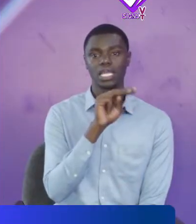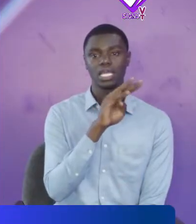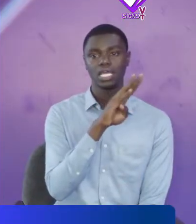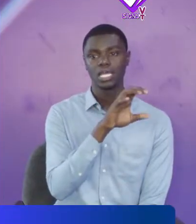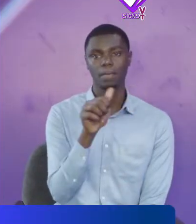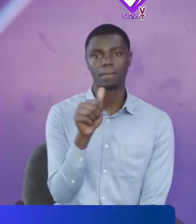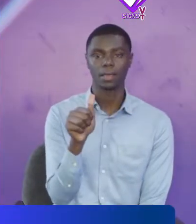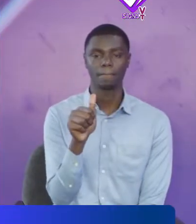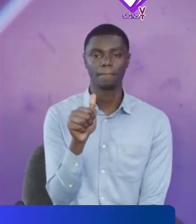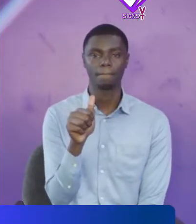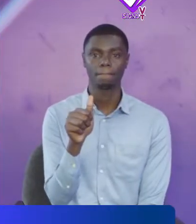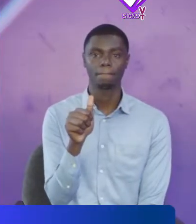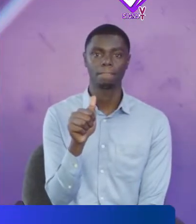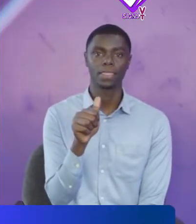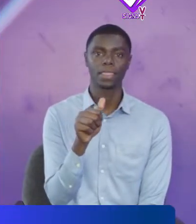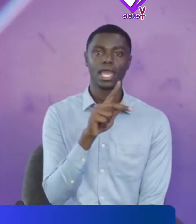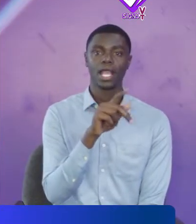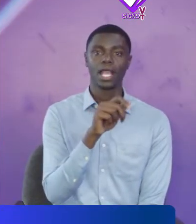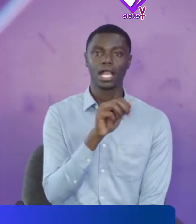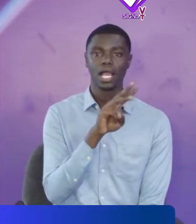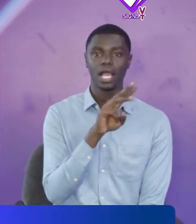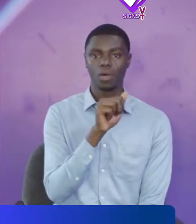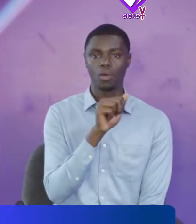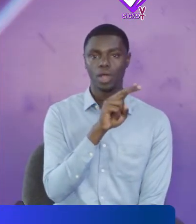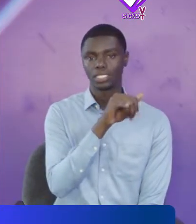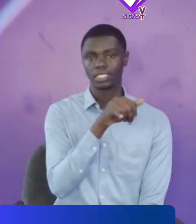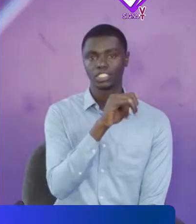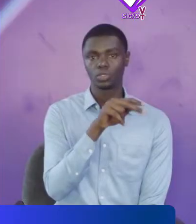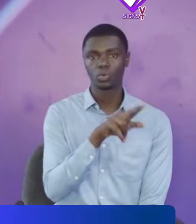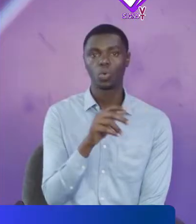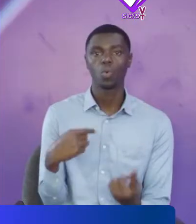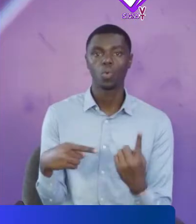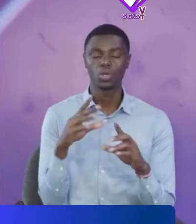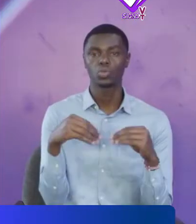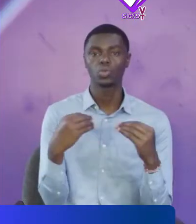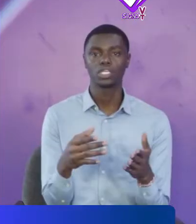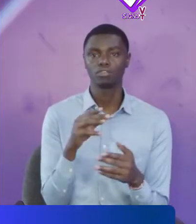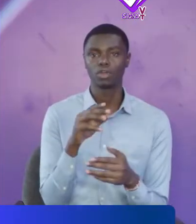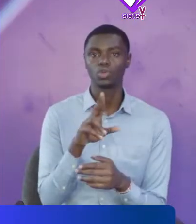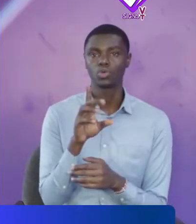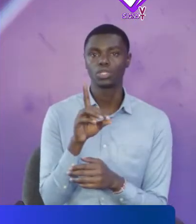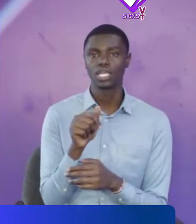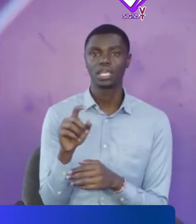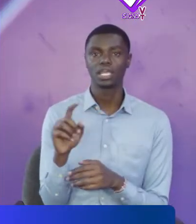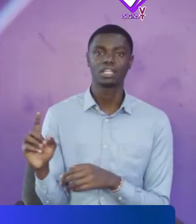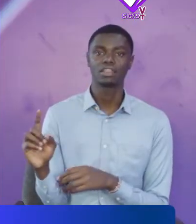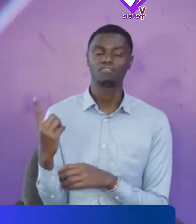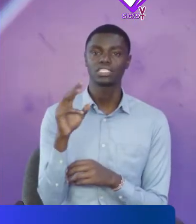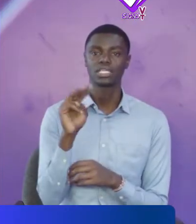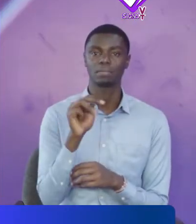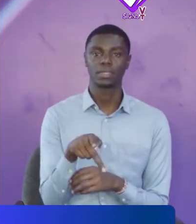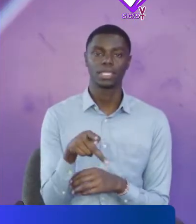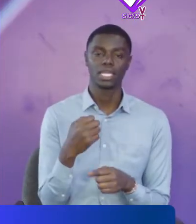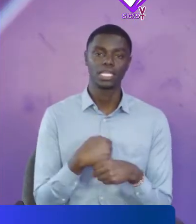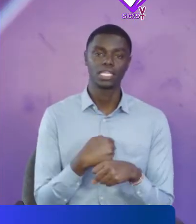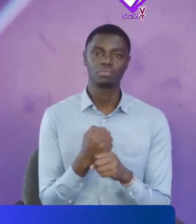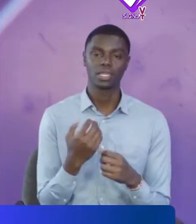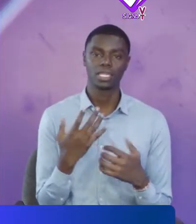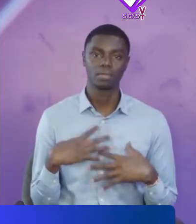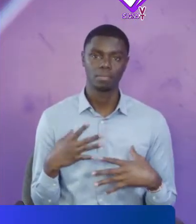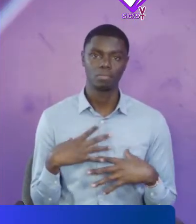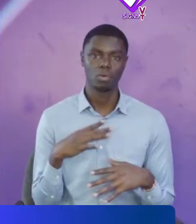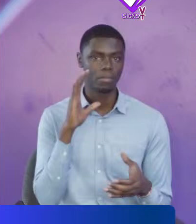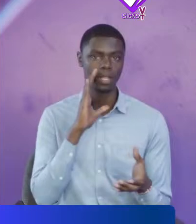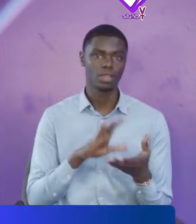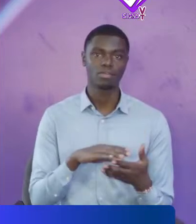won. Yeah. Yes, the one that Kawanjiko won to give UDA the first MP. It made people believe that UDA